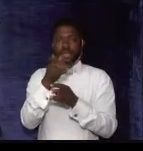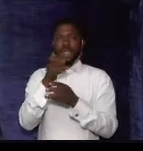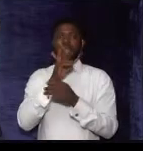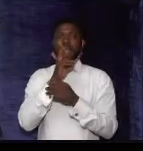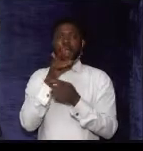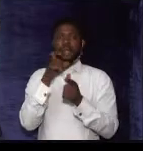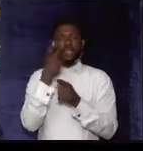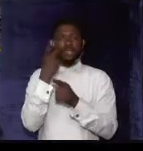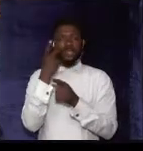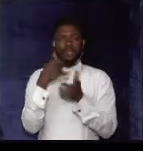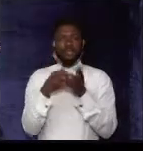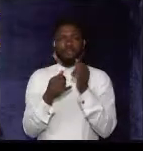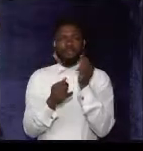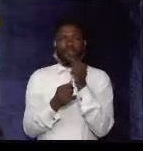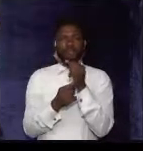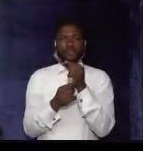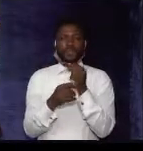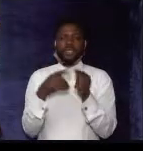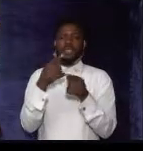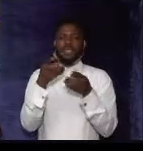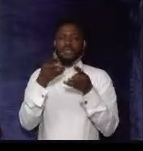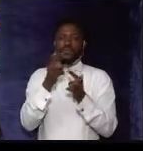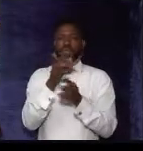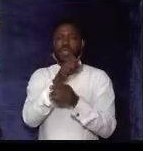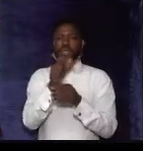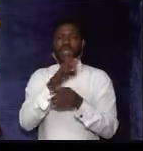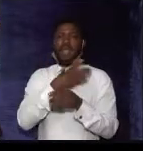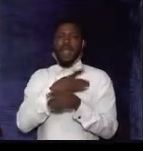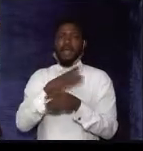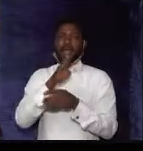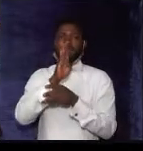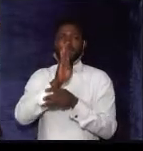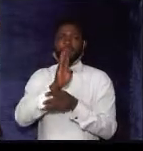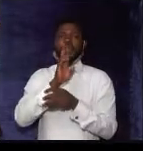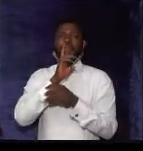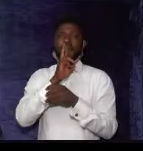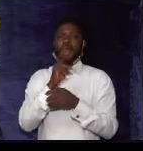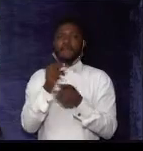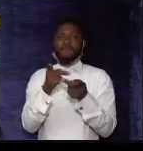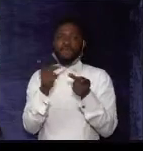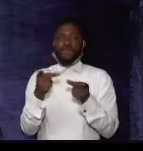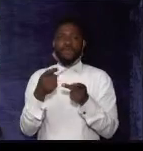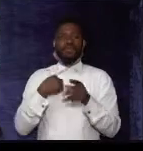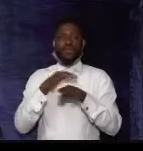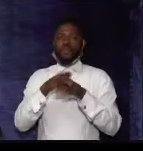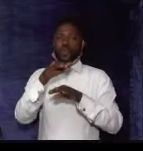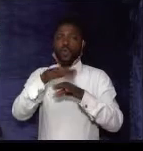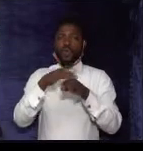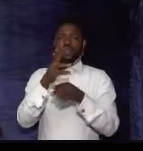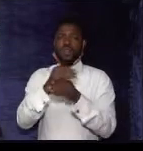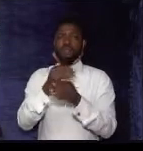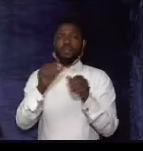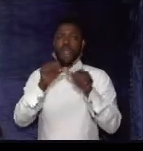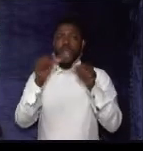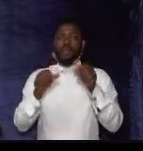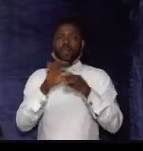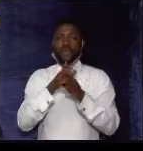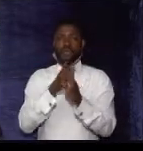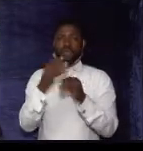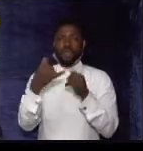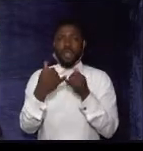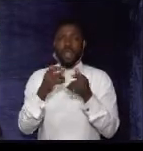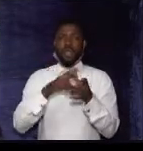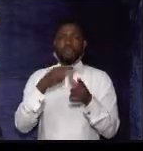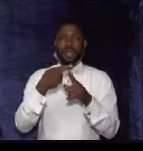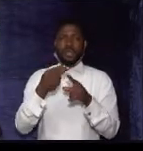now? Let's say the way A and B are positioned, we don't call them angles on a straight line. Rather,